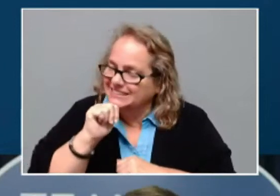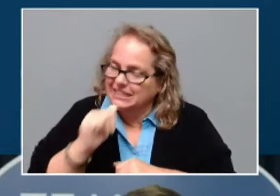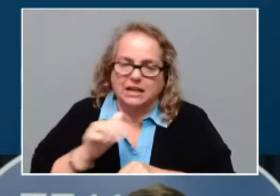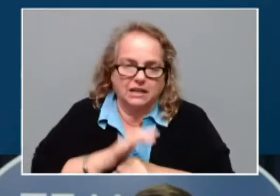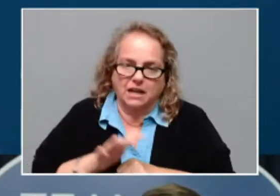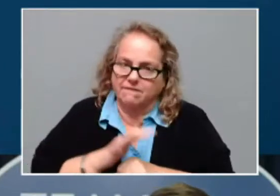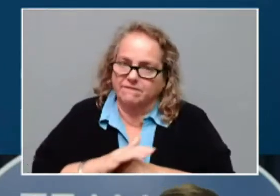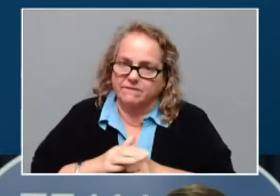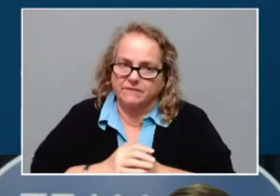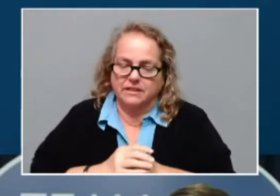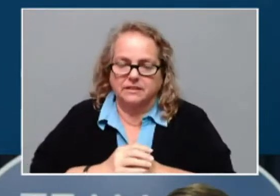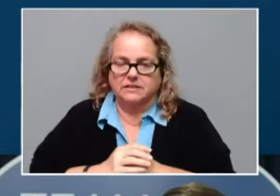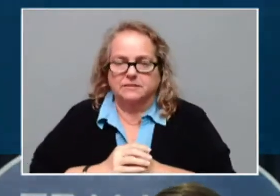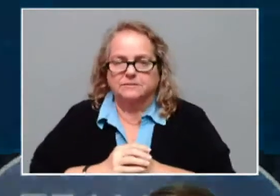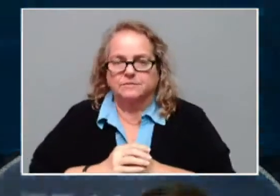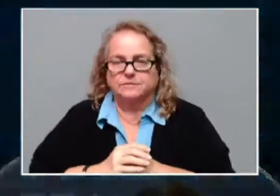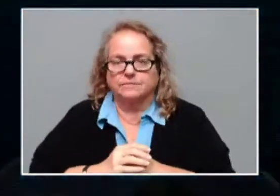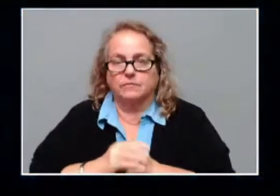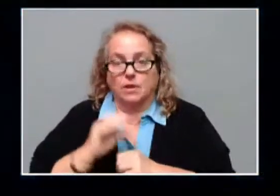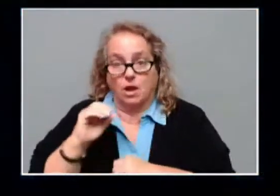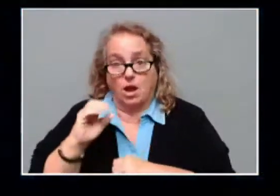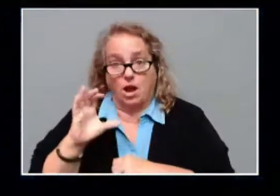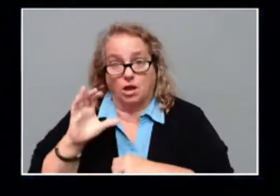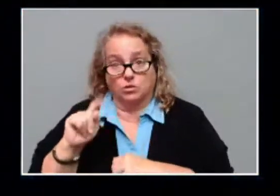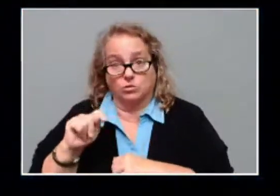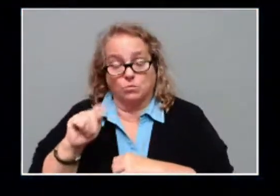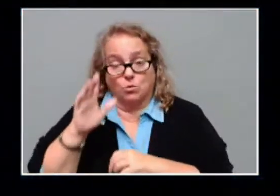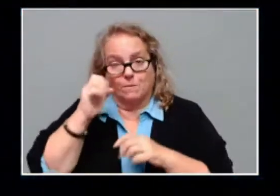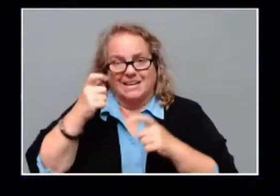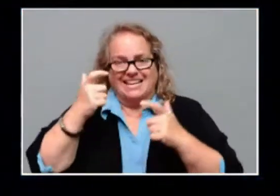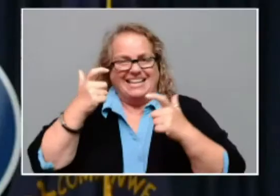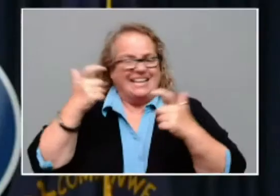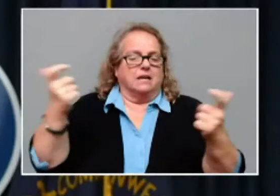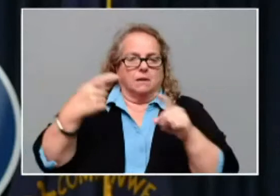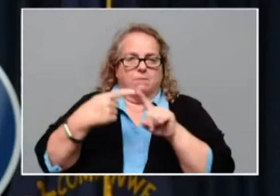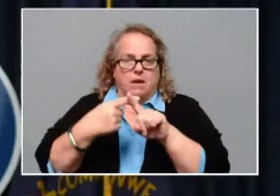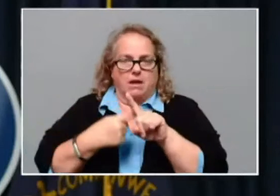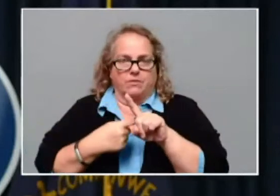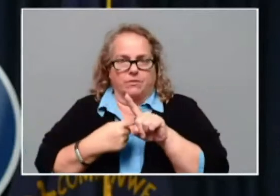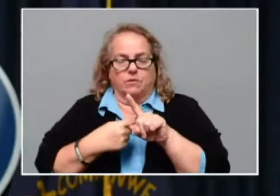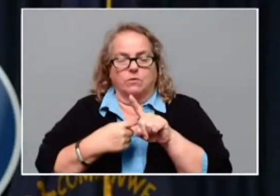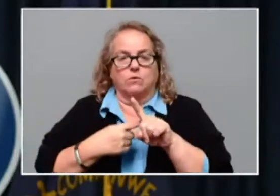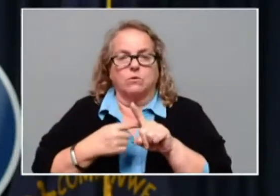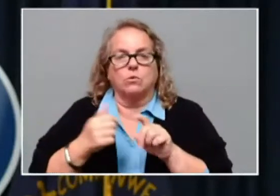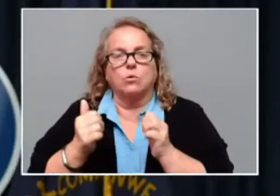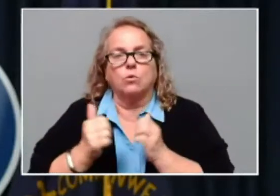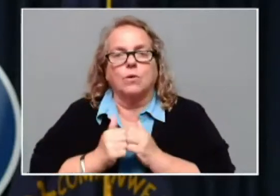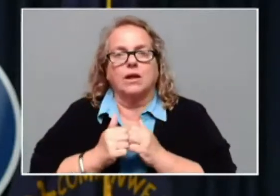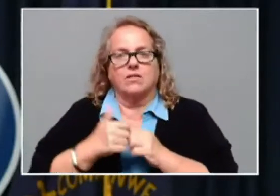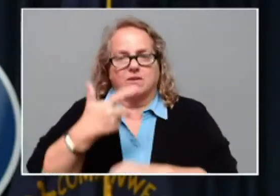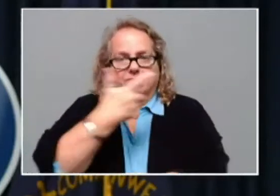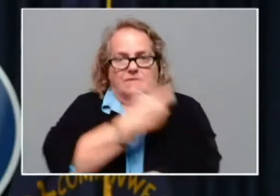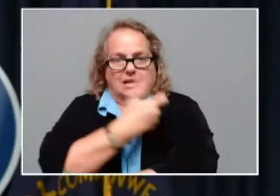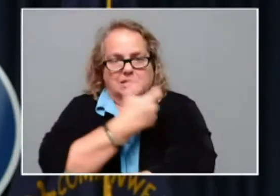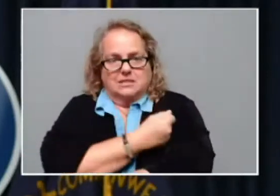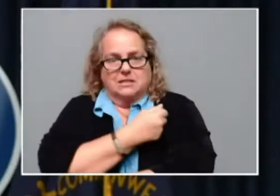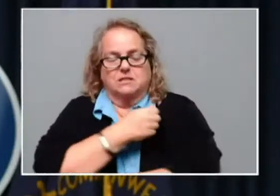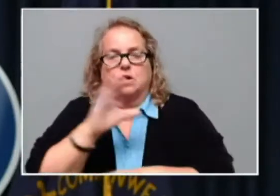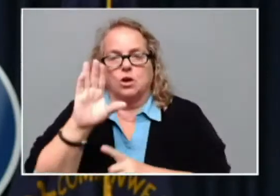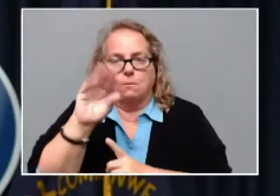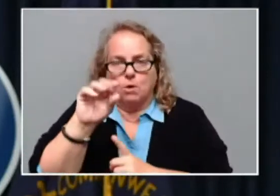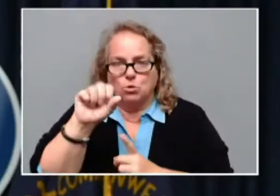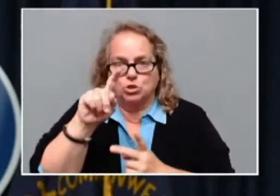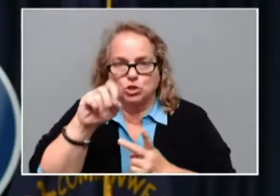All right, October is going to be a huge month in terms of vaccines, boosters, etc.